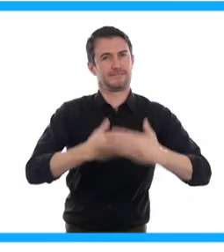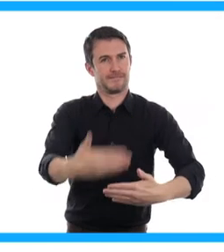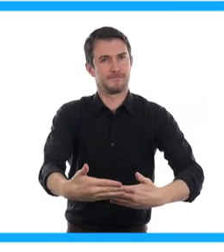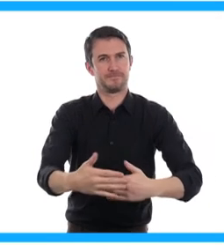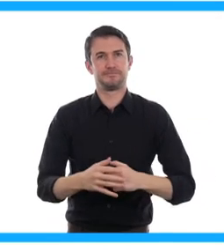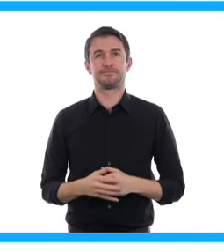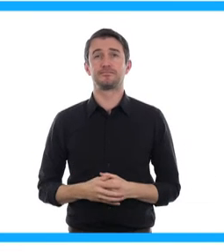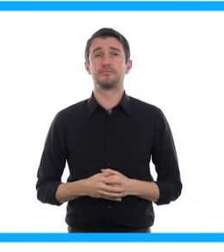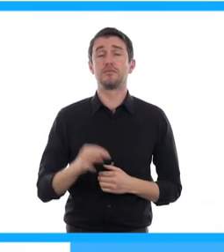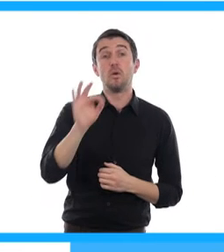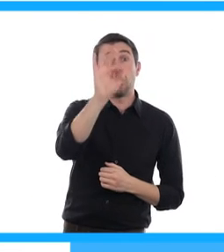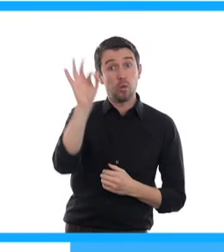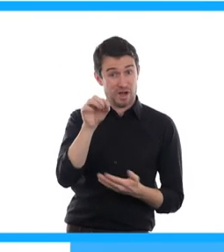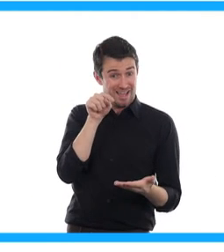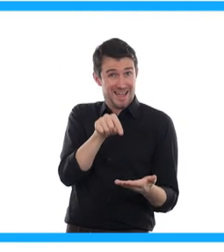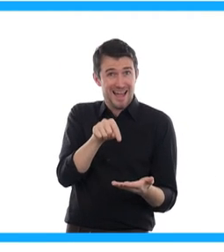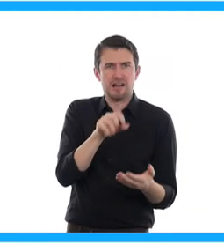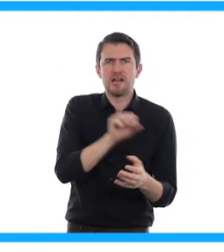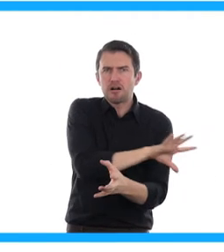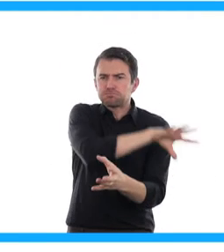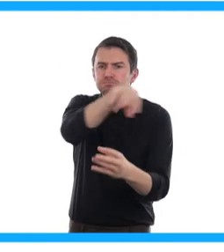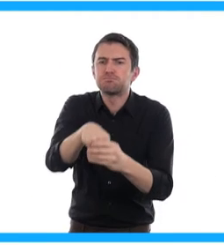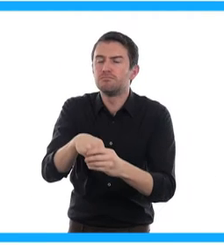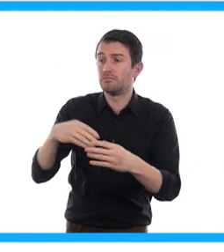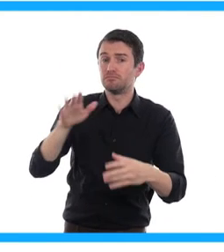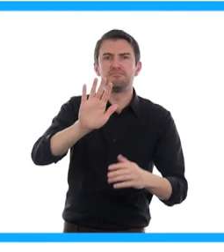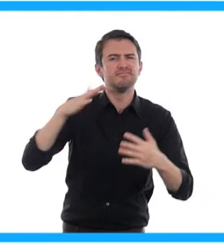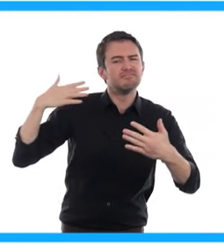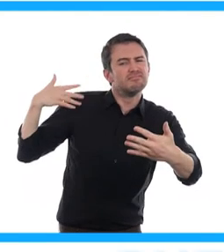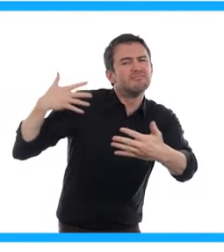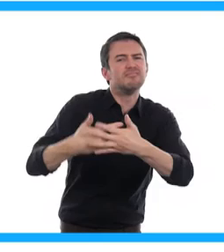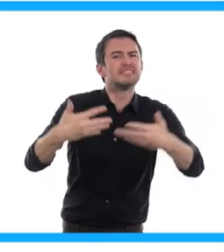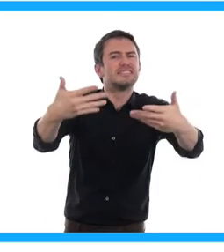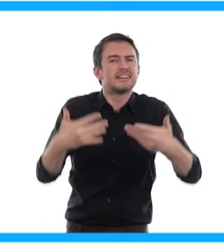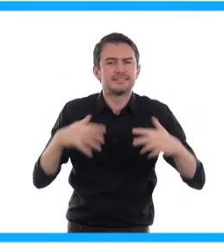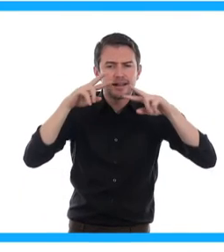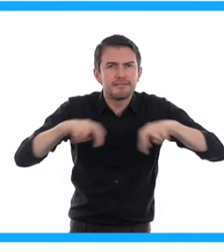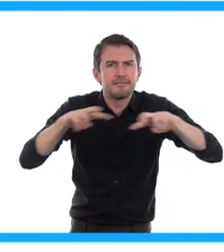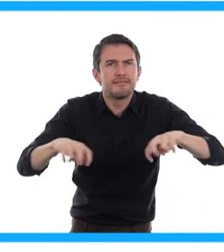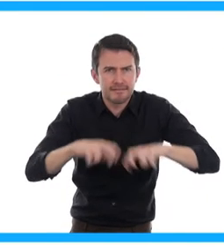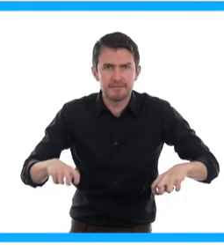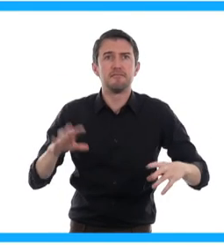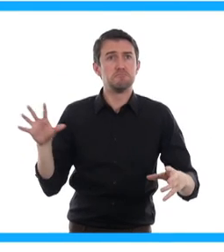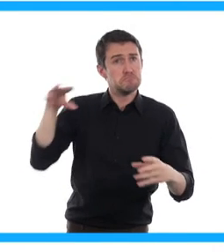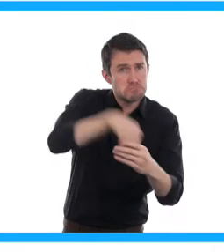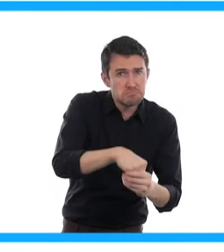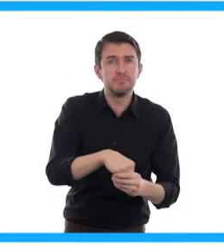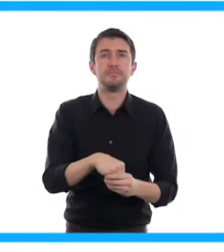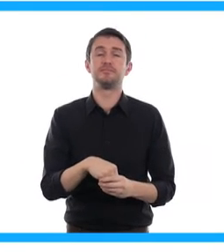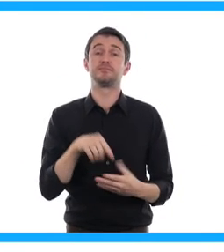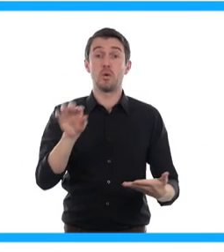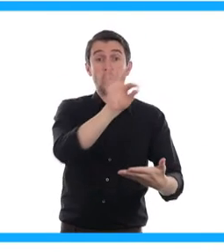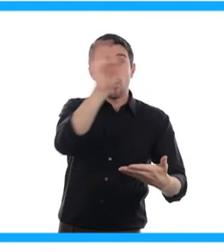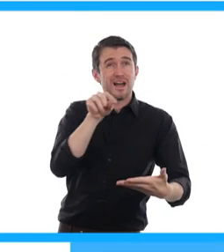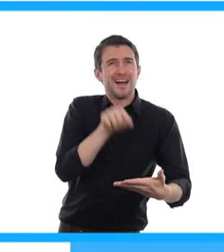data collection efforts. They take into account the fact that children develop and learn at different speeds and